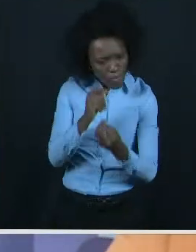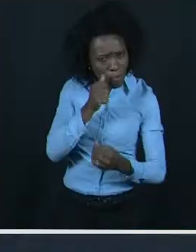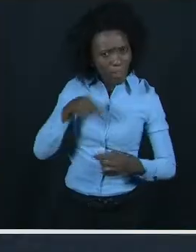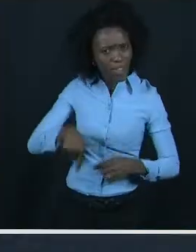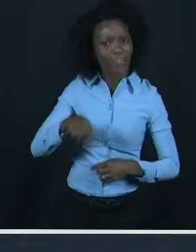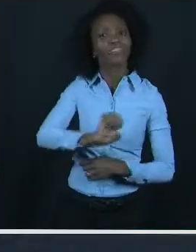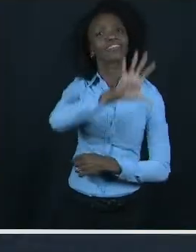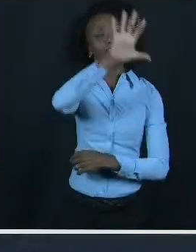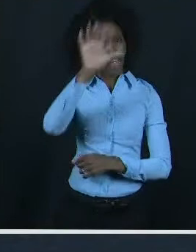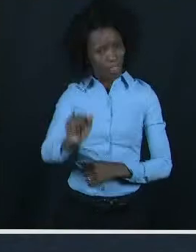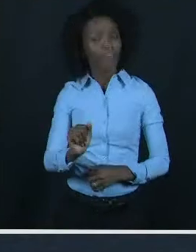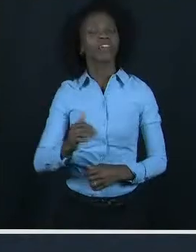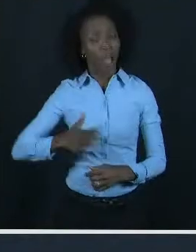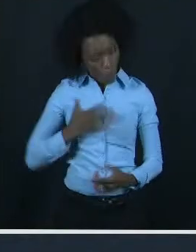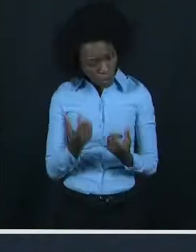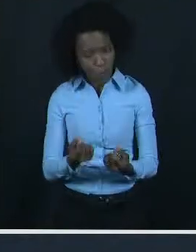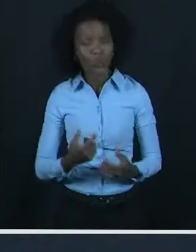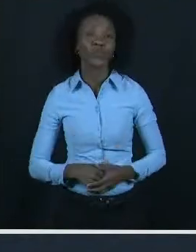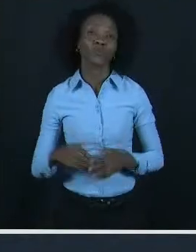country.